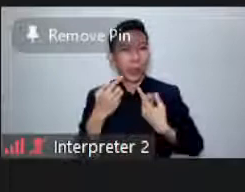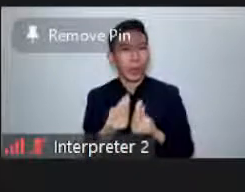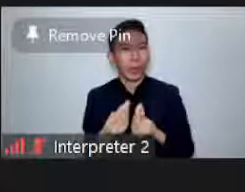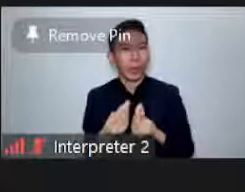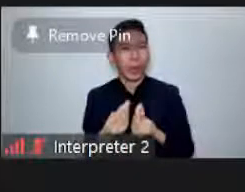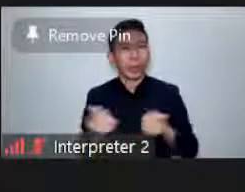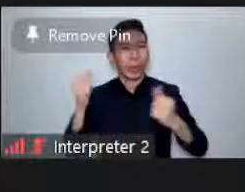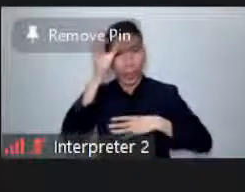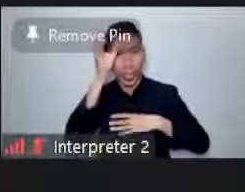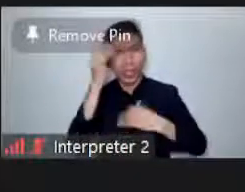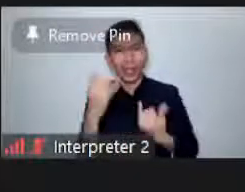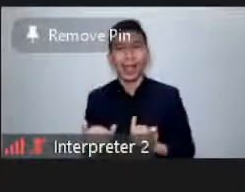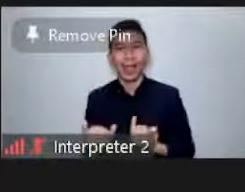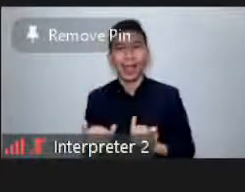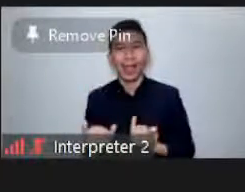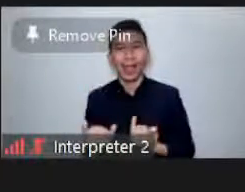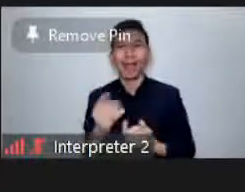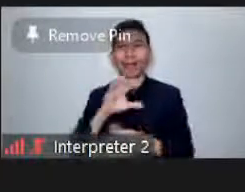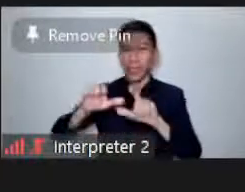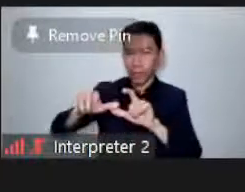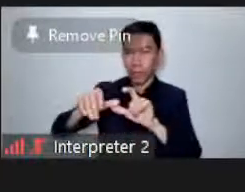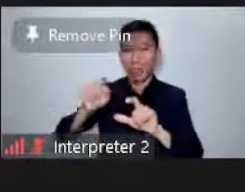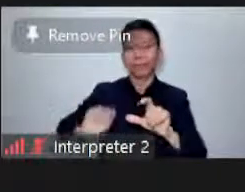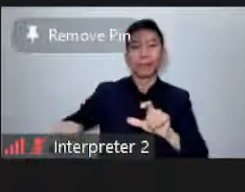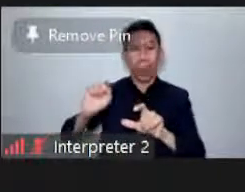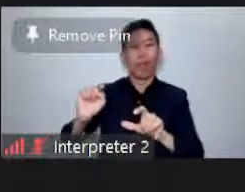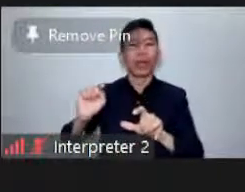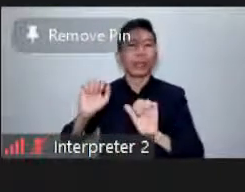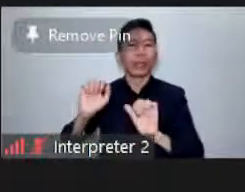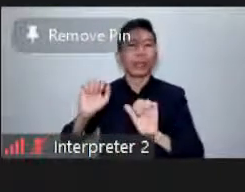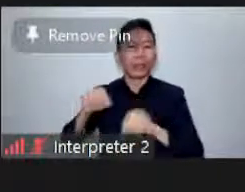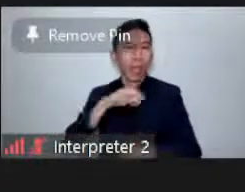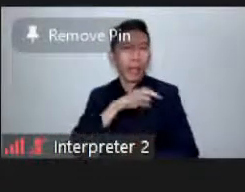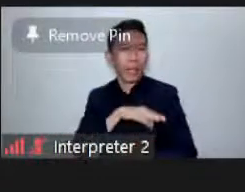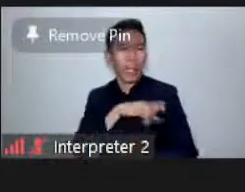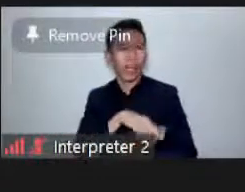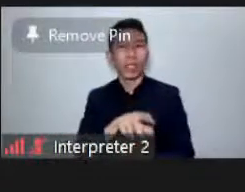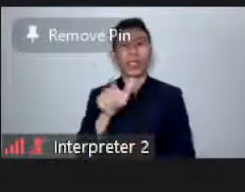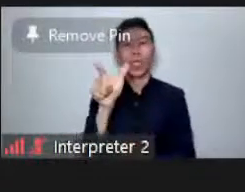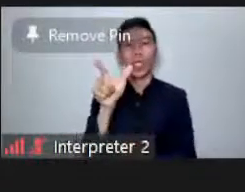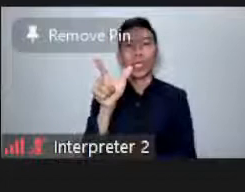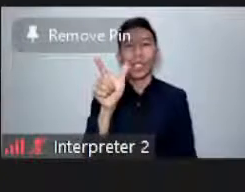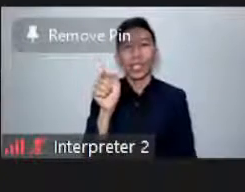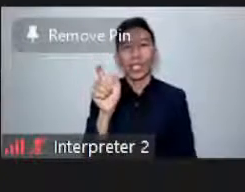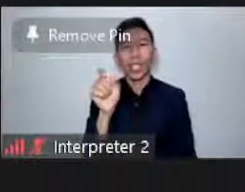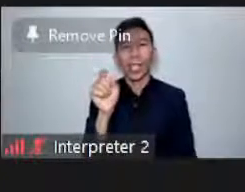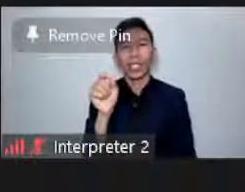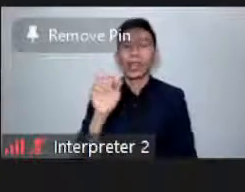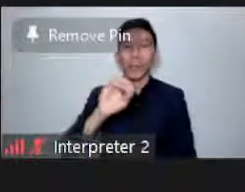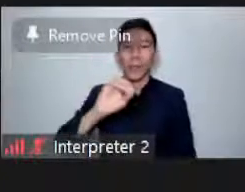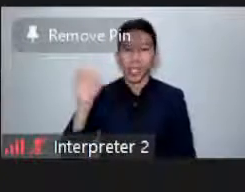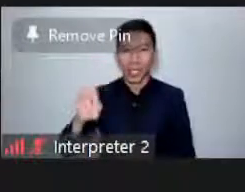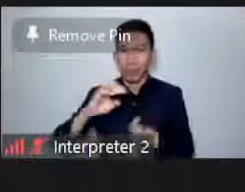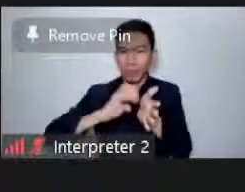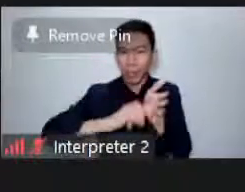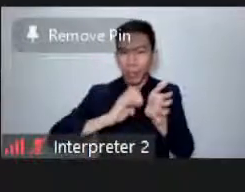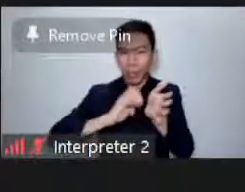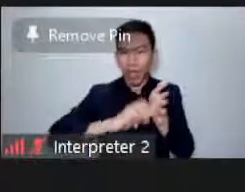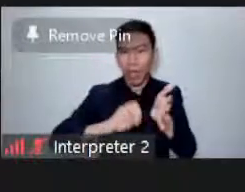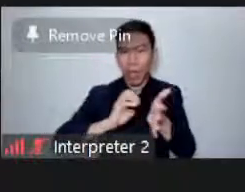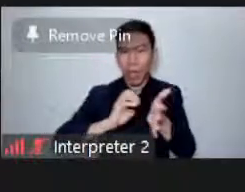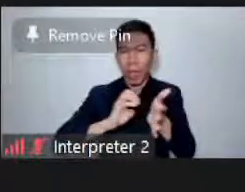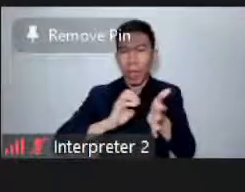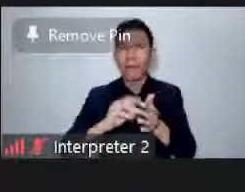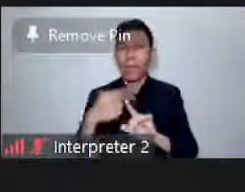as such, they are entitled to a 20% discount and non-discrimination privileges. The revised Department of